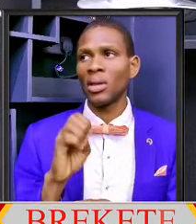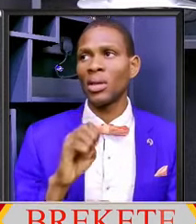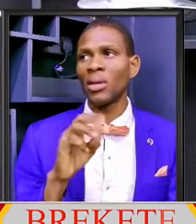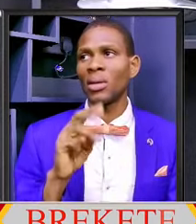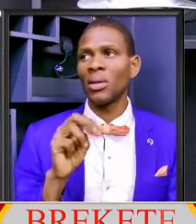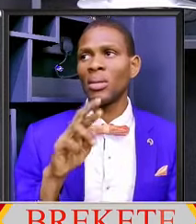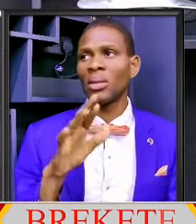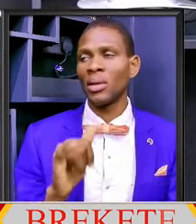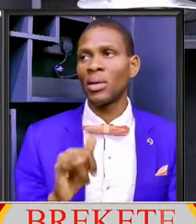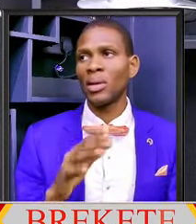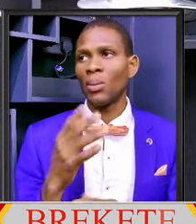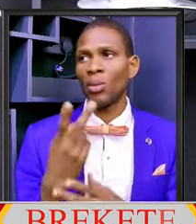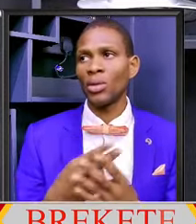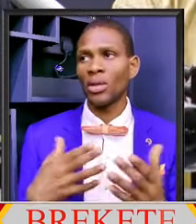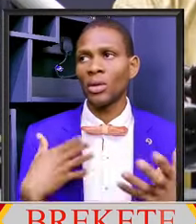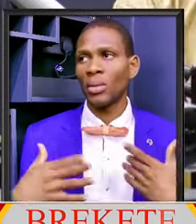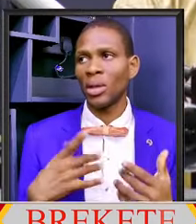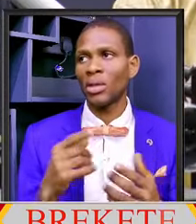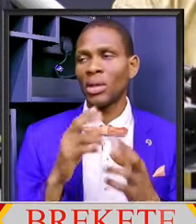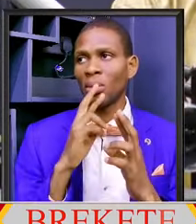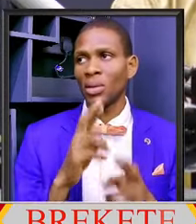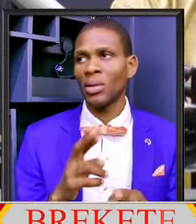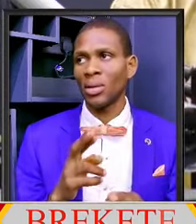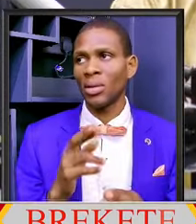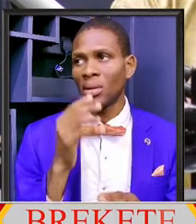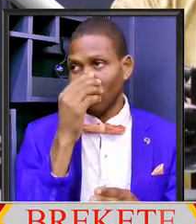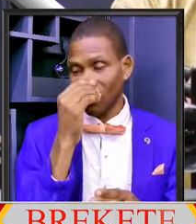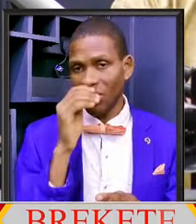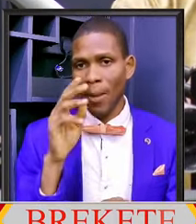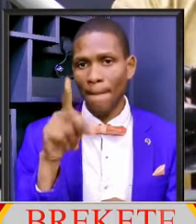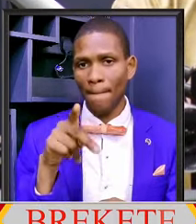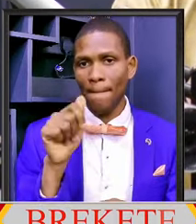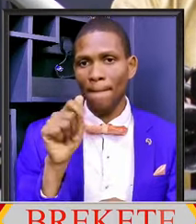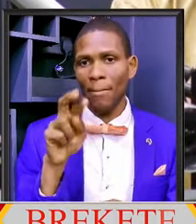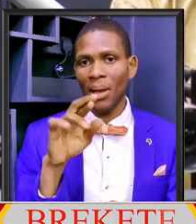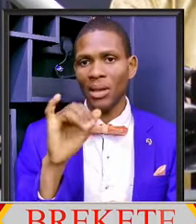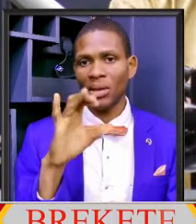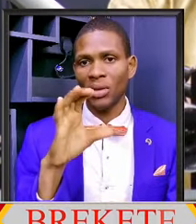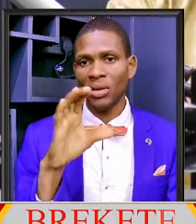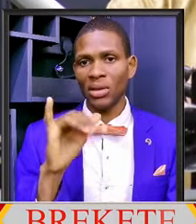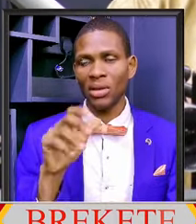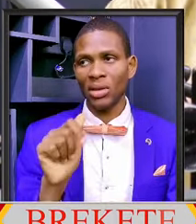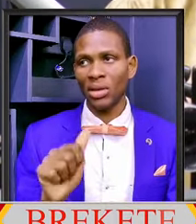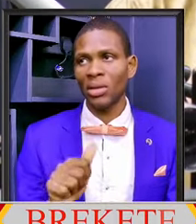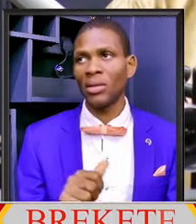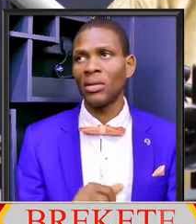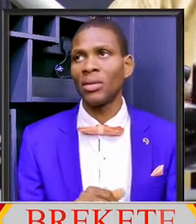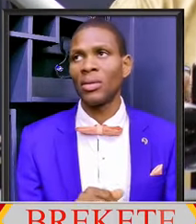be the complainant, and the respondent now Patricia Orukari.